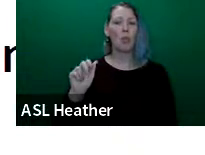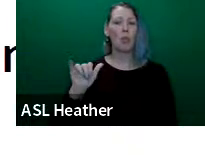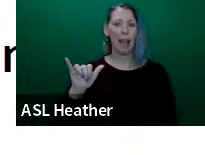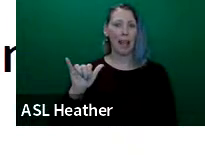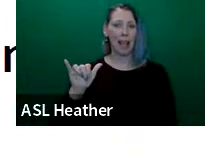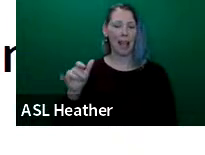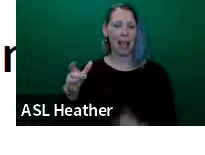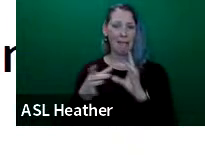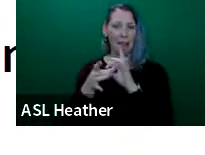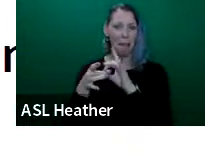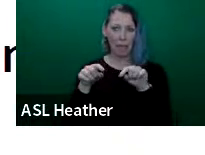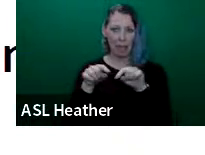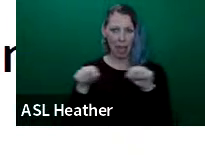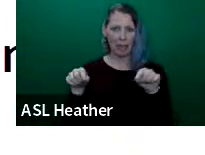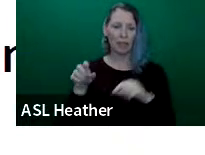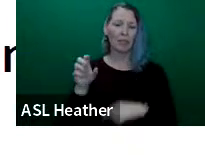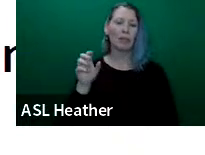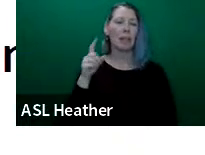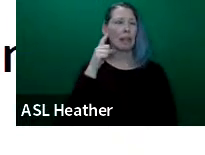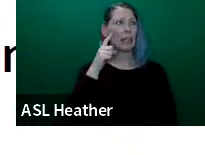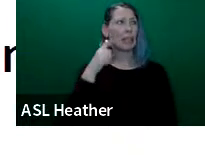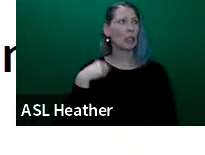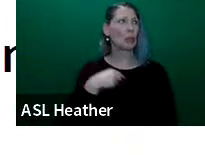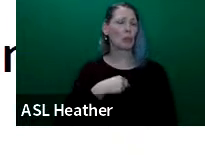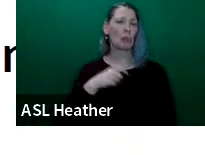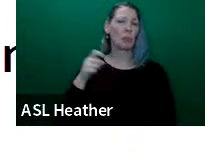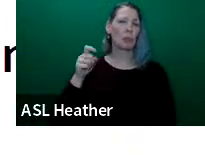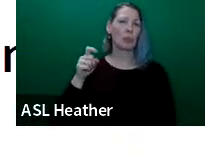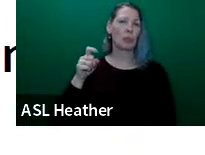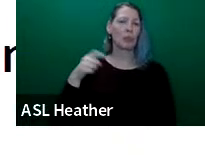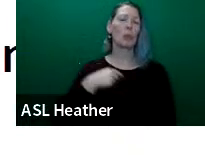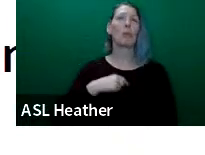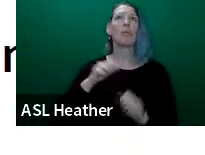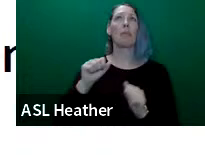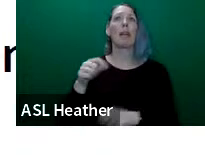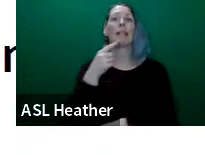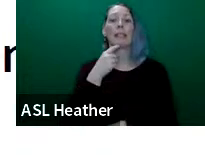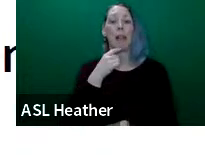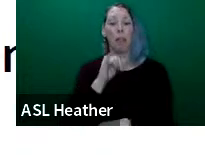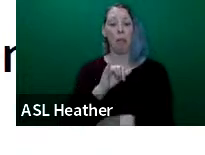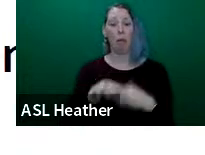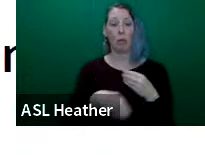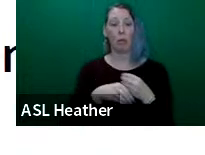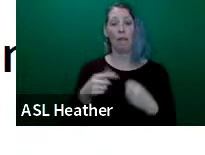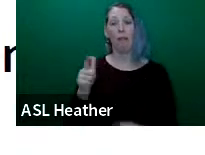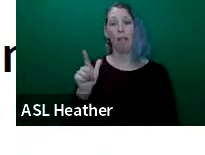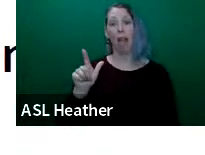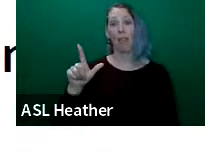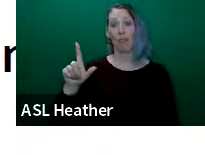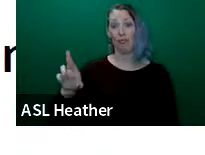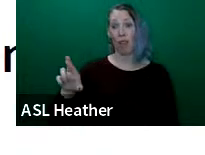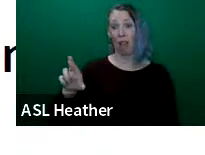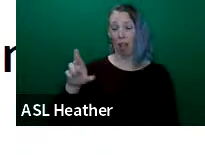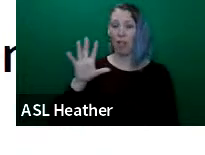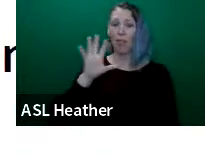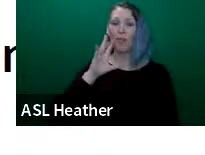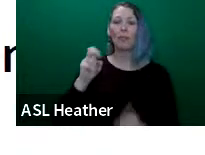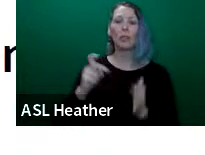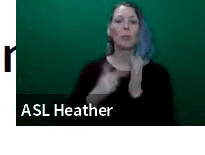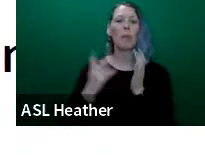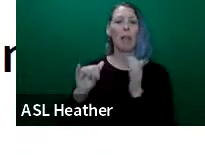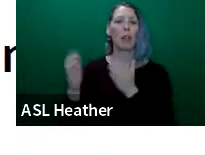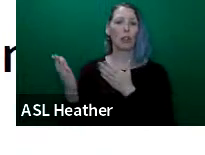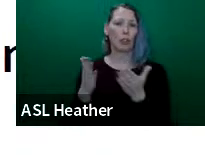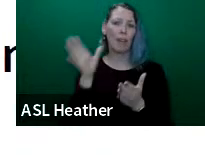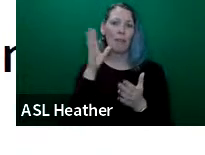frequency of those routes. I think we can say the addition of light rail infrastructure would duplicate that service and have